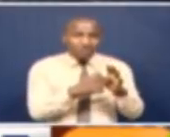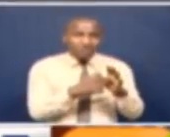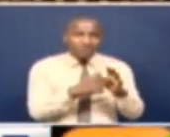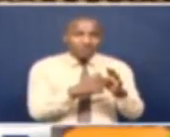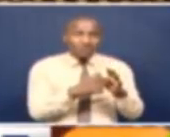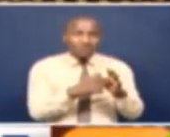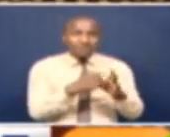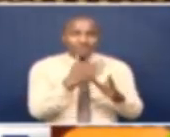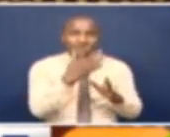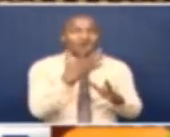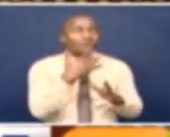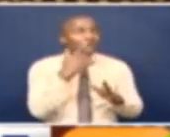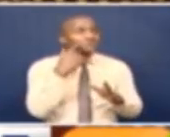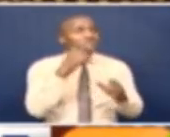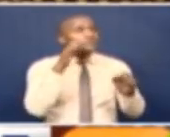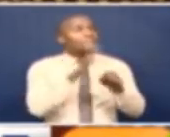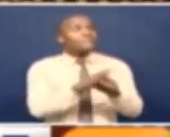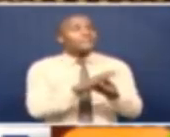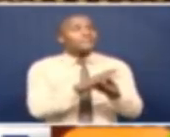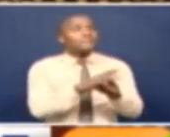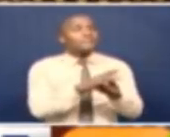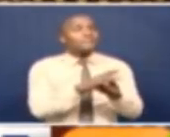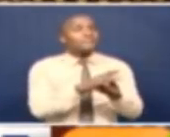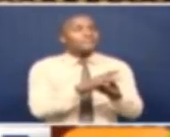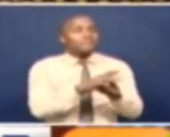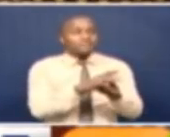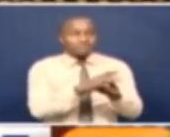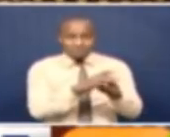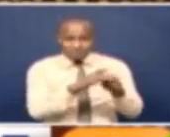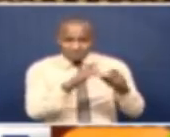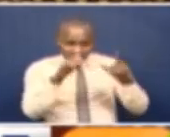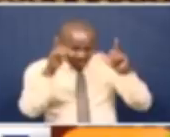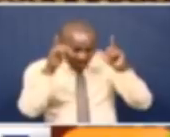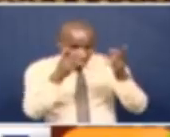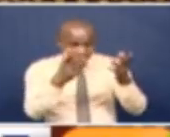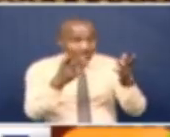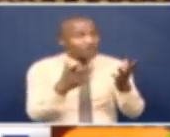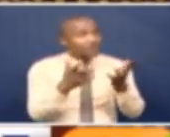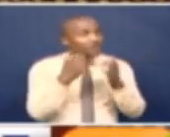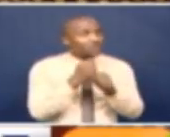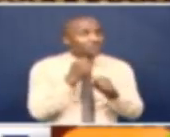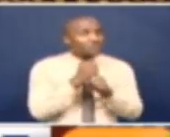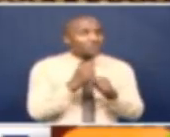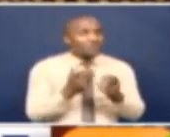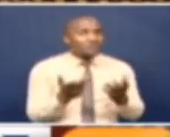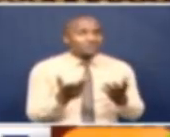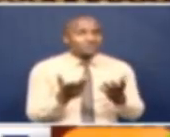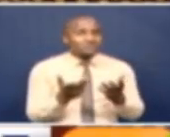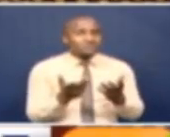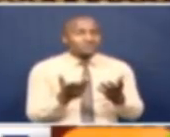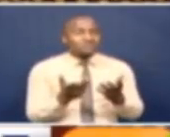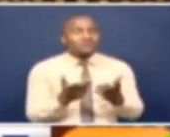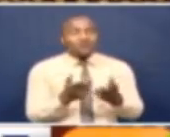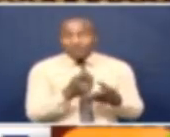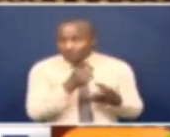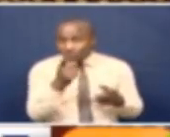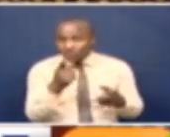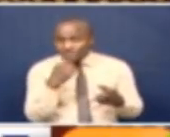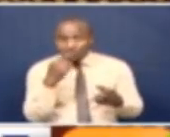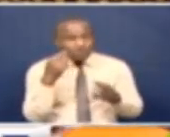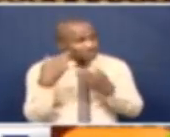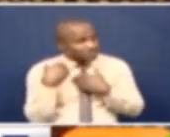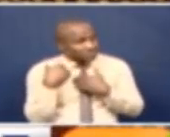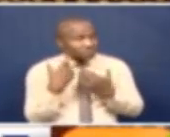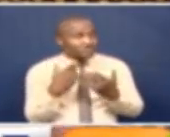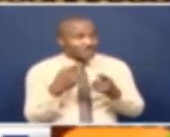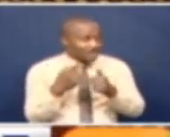like a mass grave. So what needs to be done is for those who are duty bearers and those who